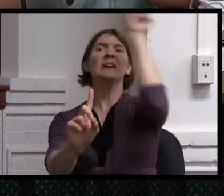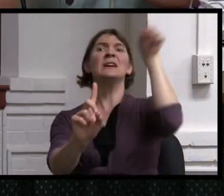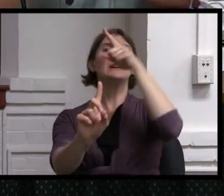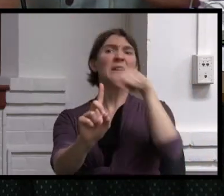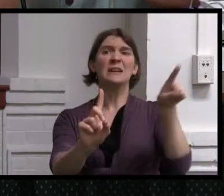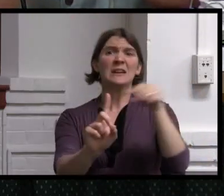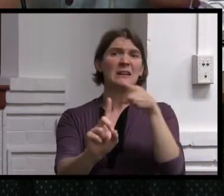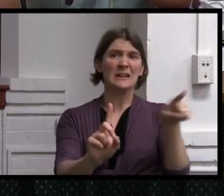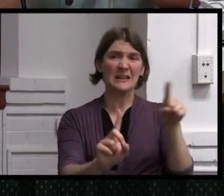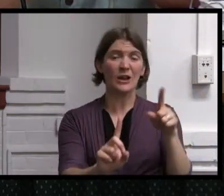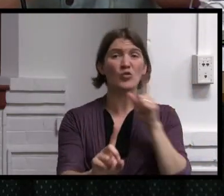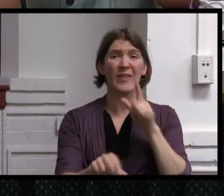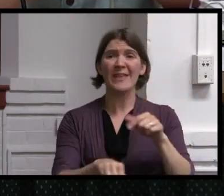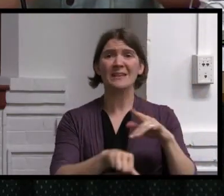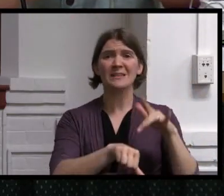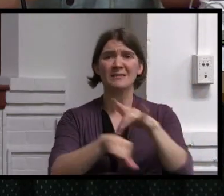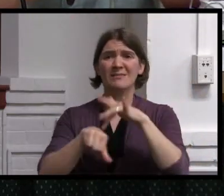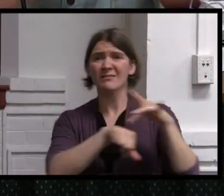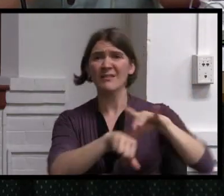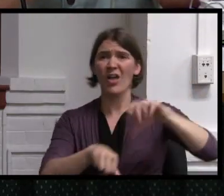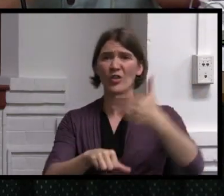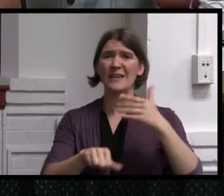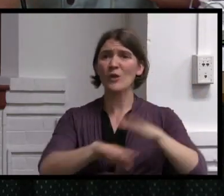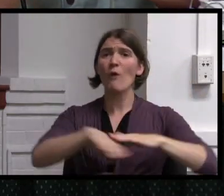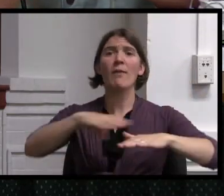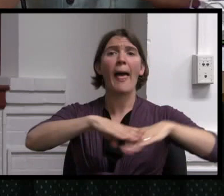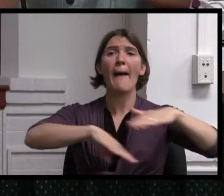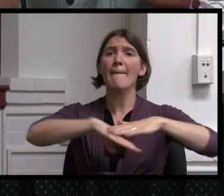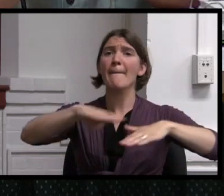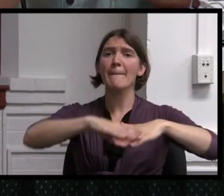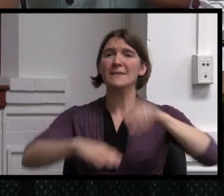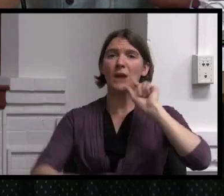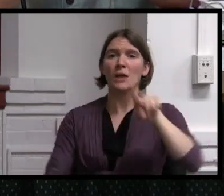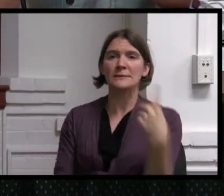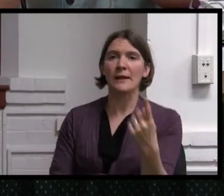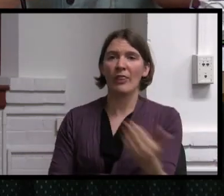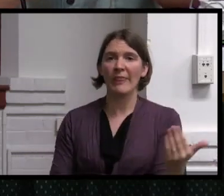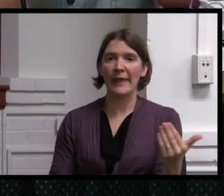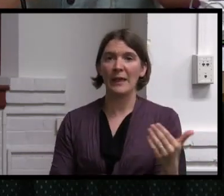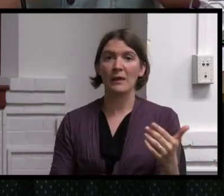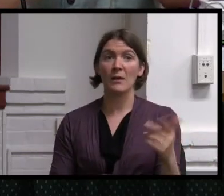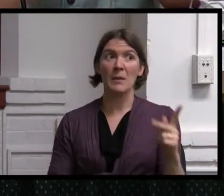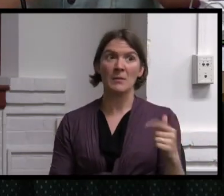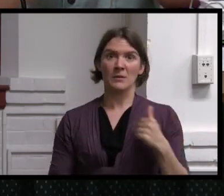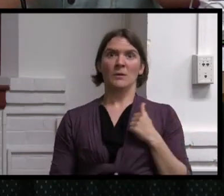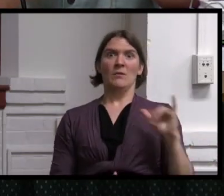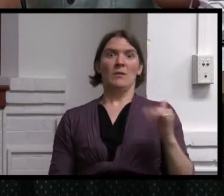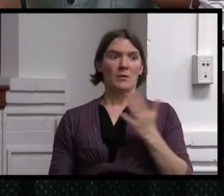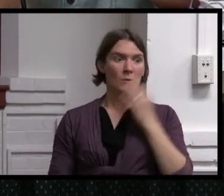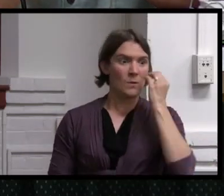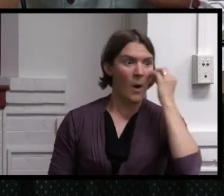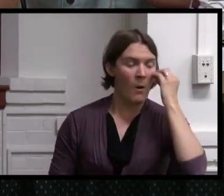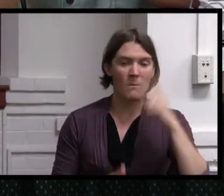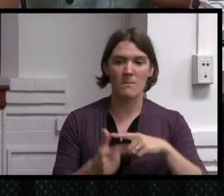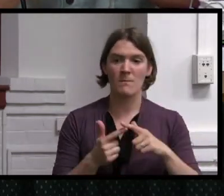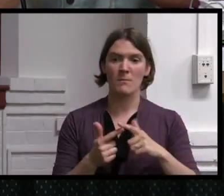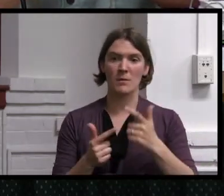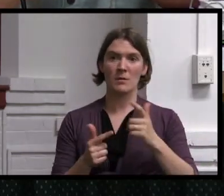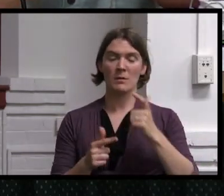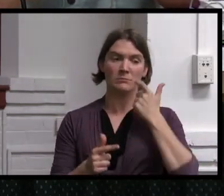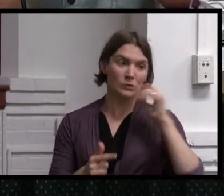that you're pushing into related topics that are really bothering you, like homelessness, opioid addiction,